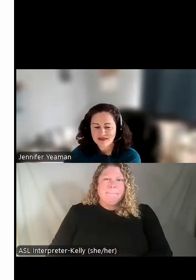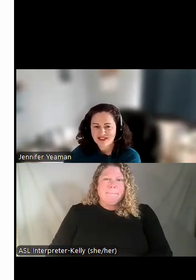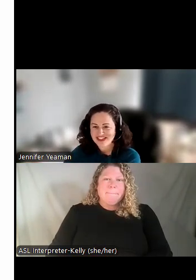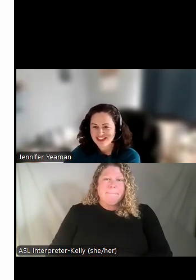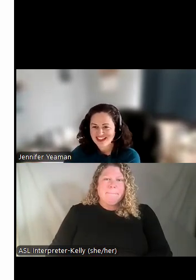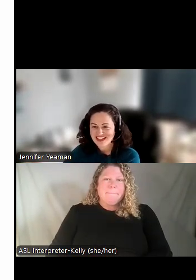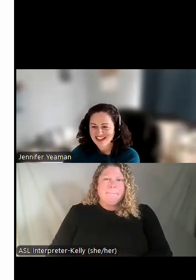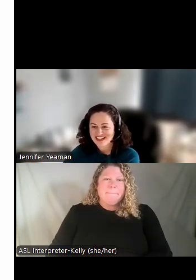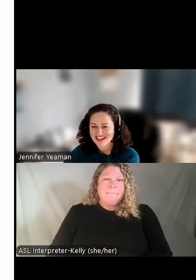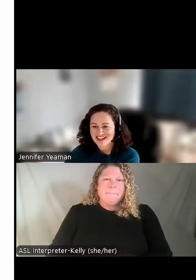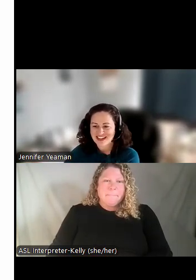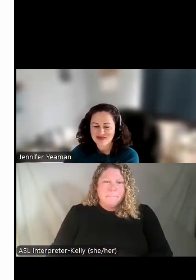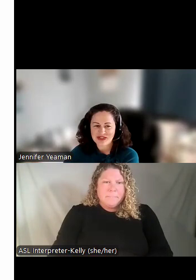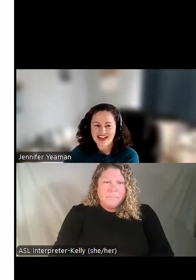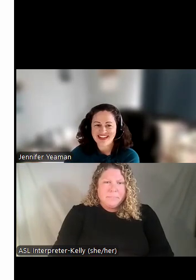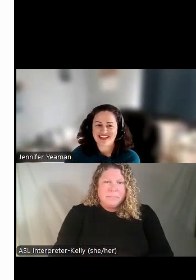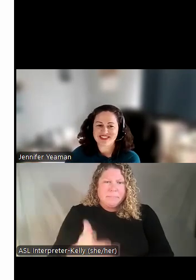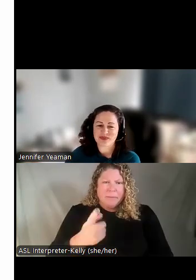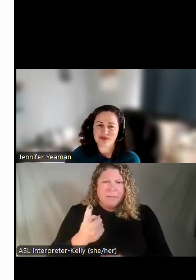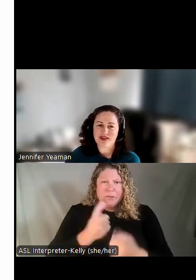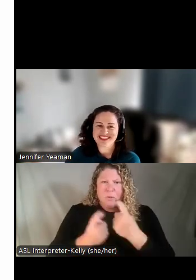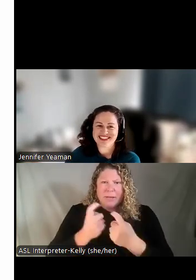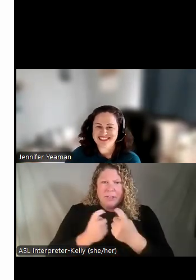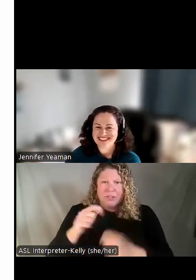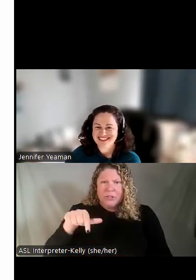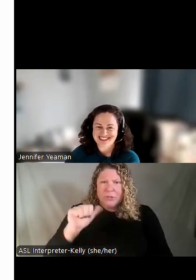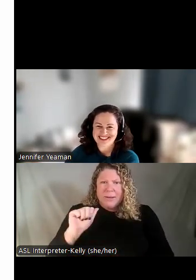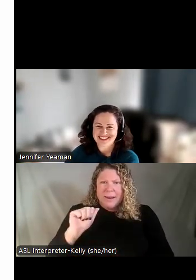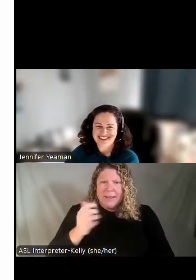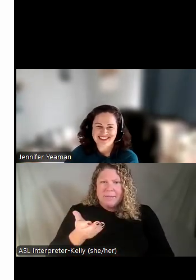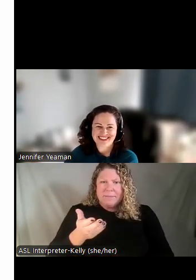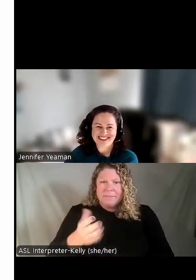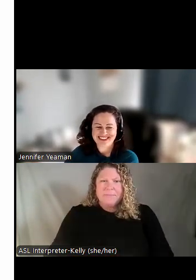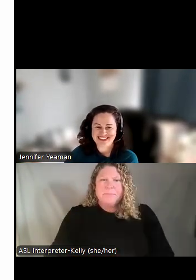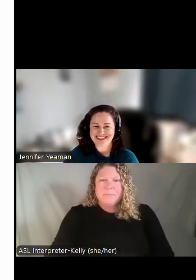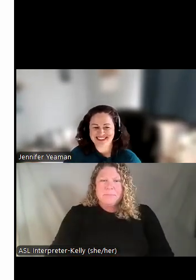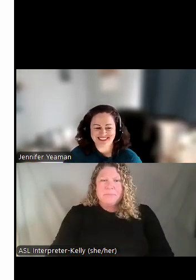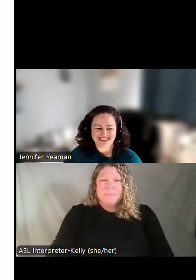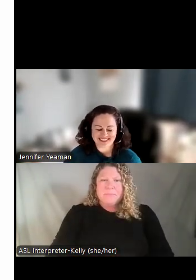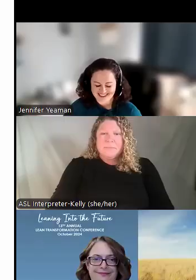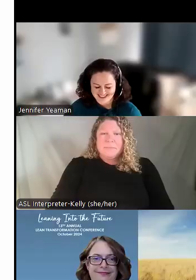there may be a question in the Q&A. I'm just going to pause.